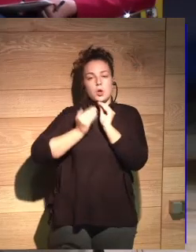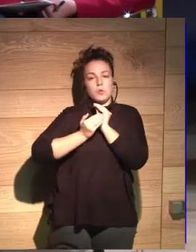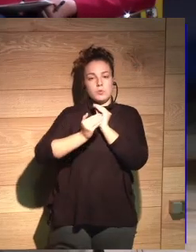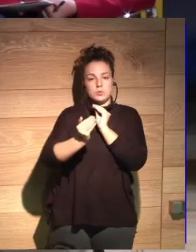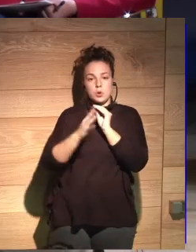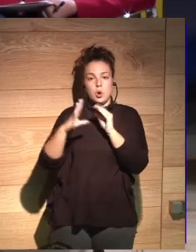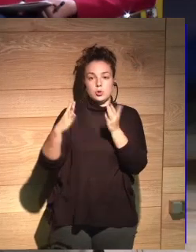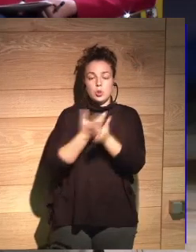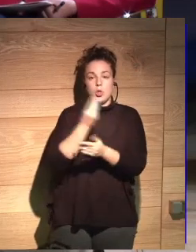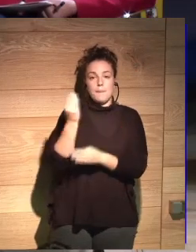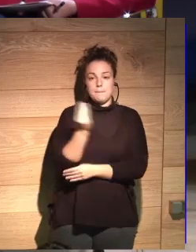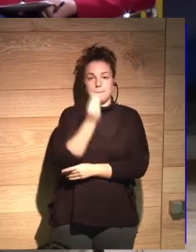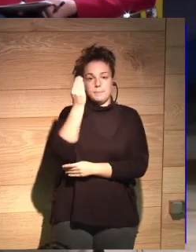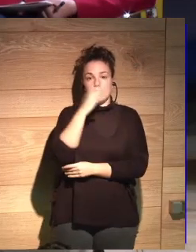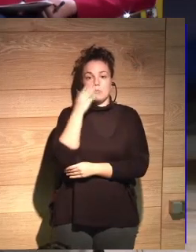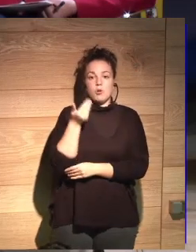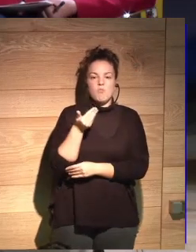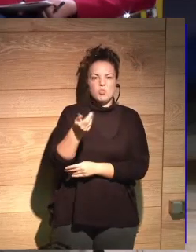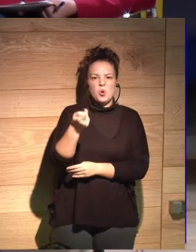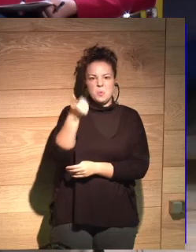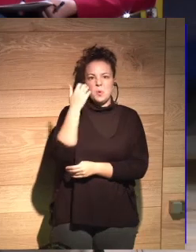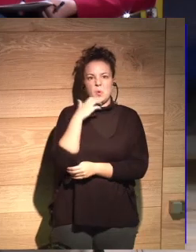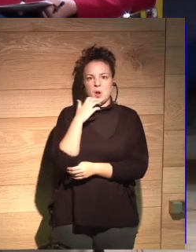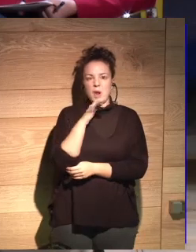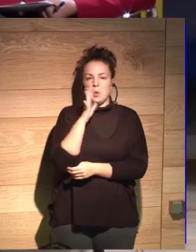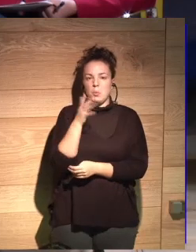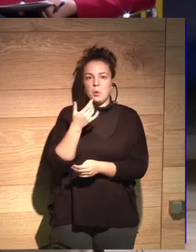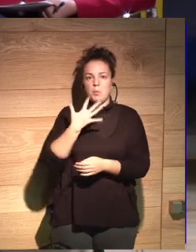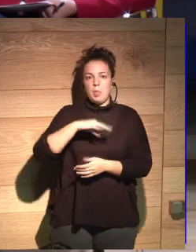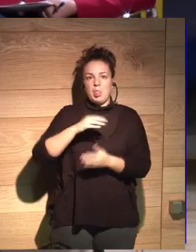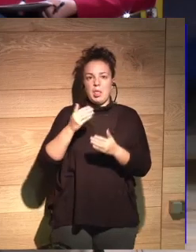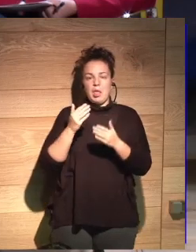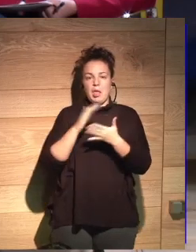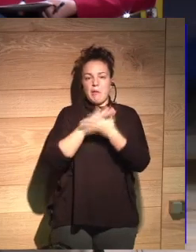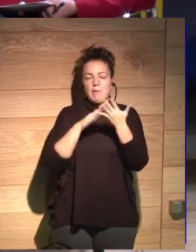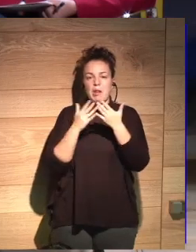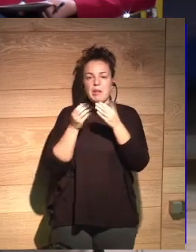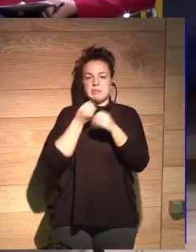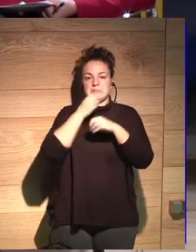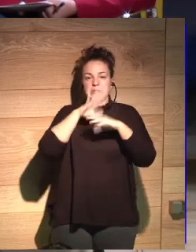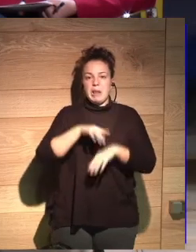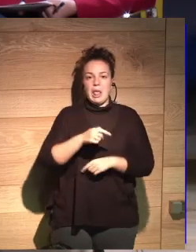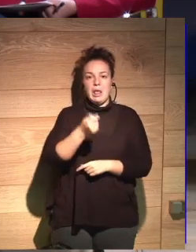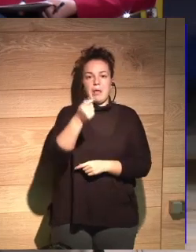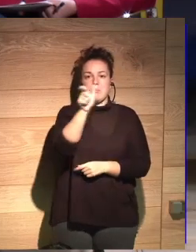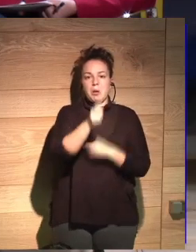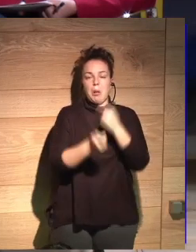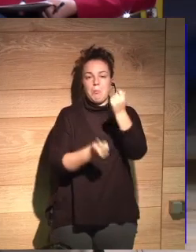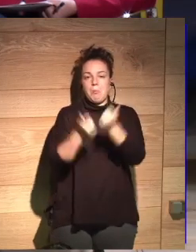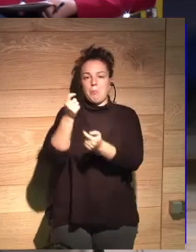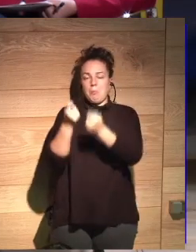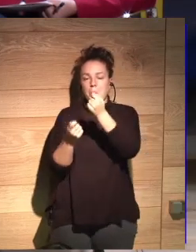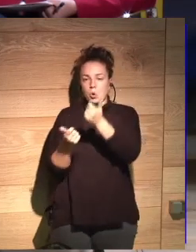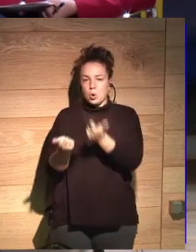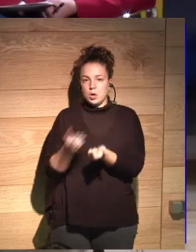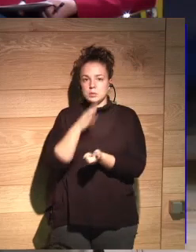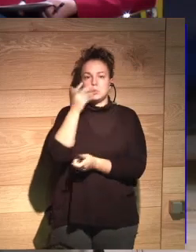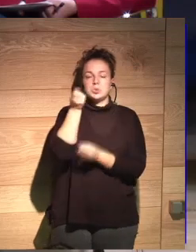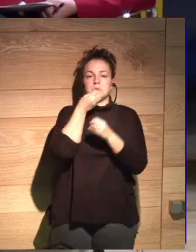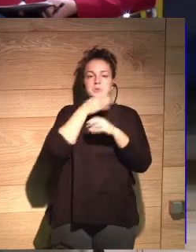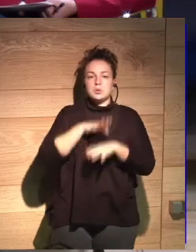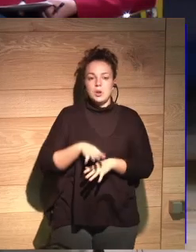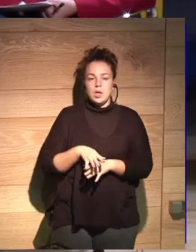We can tell the story about the few being enhanced and the others not being enhanced. That's a good dramatic story. We can see the struggle.